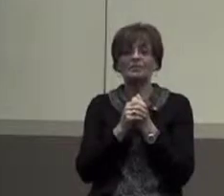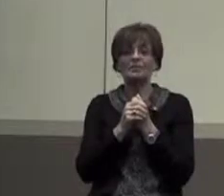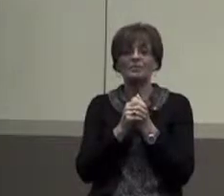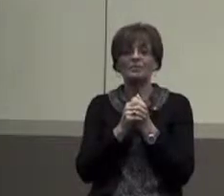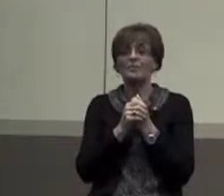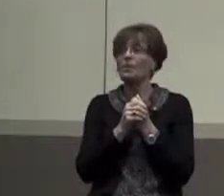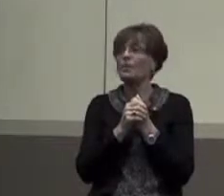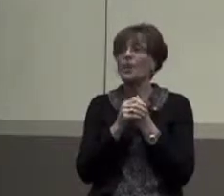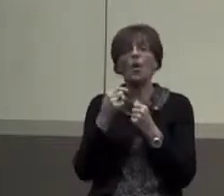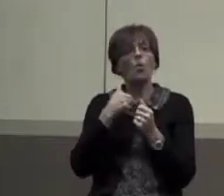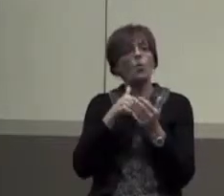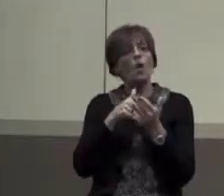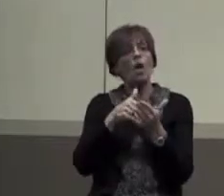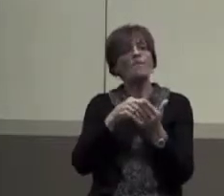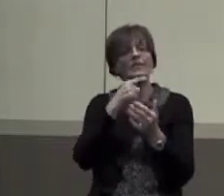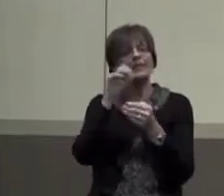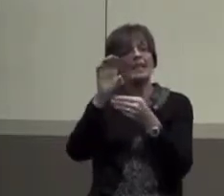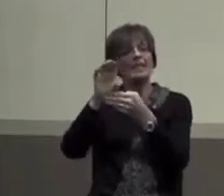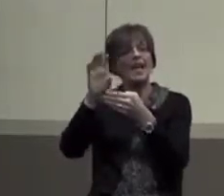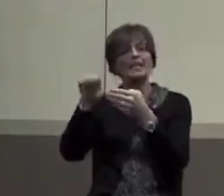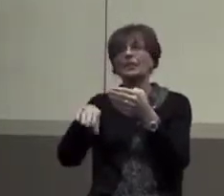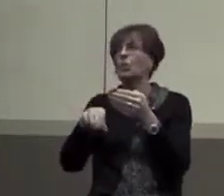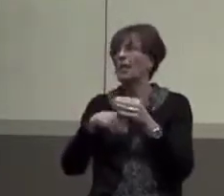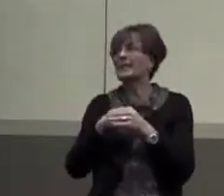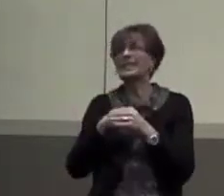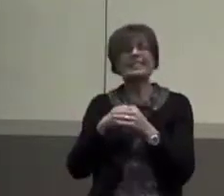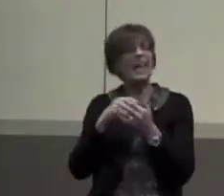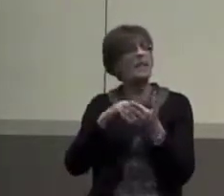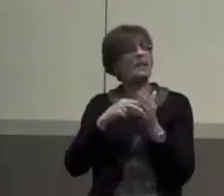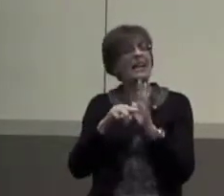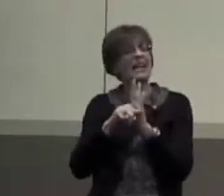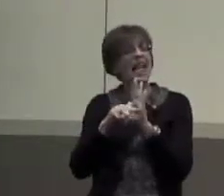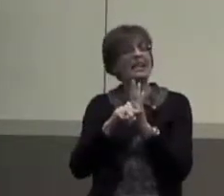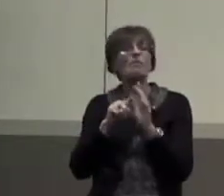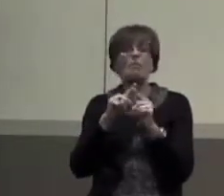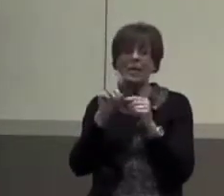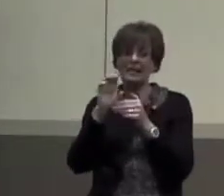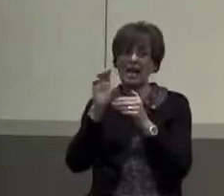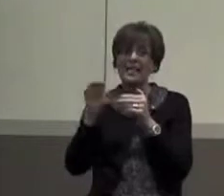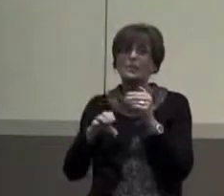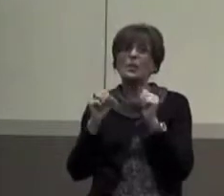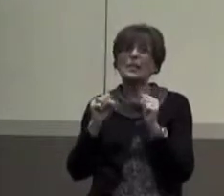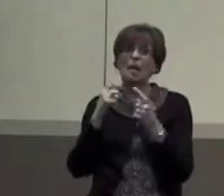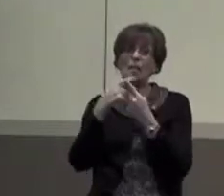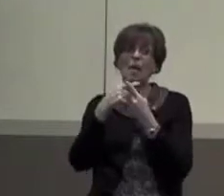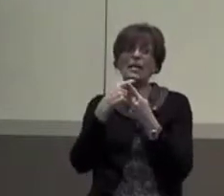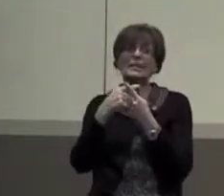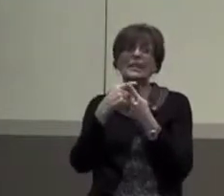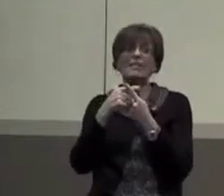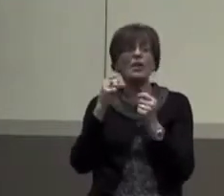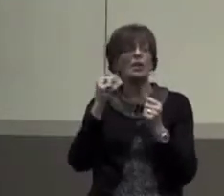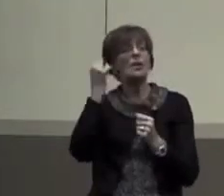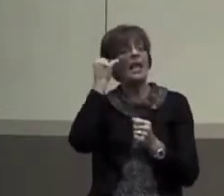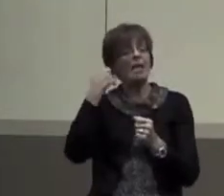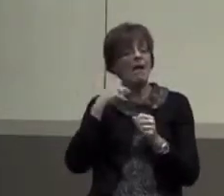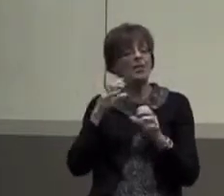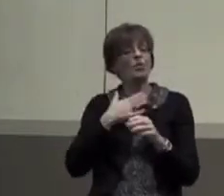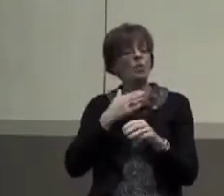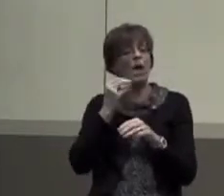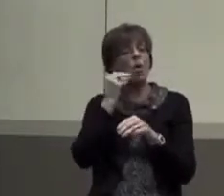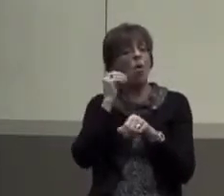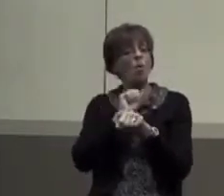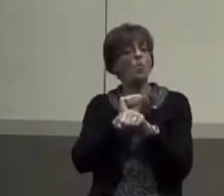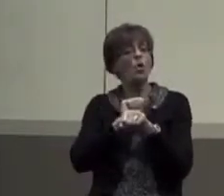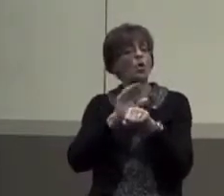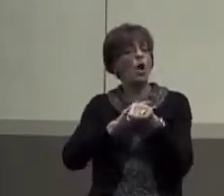We often say consequences to mean negative, but consequences can be positive. It could be that if I do my homework on time, I get